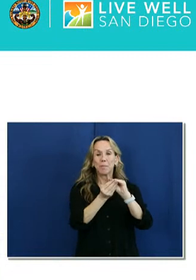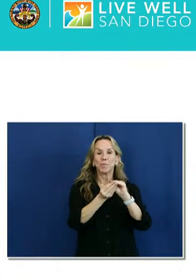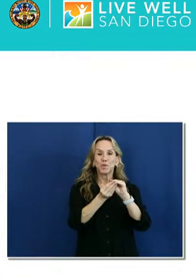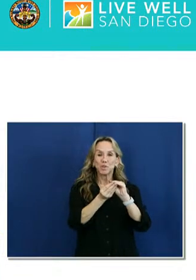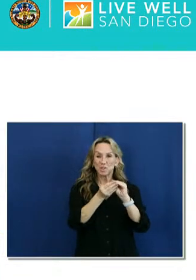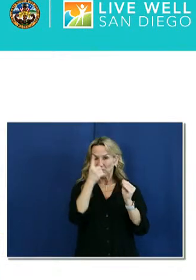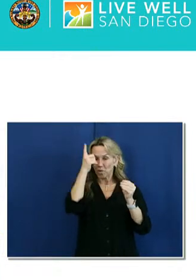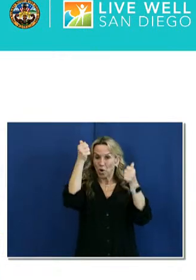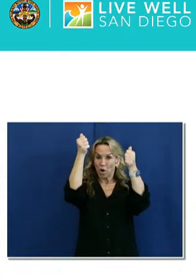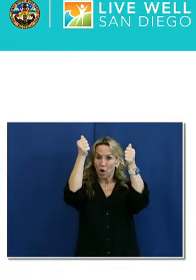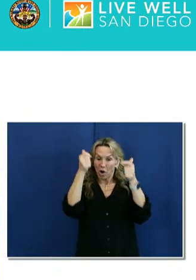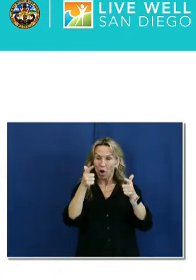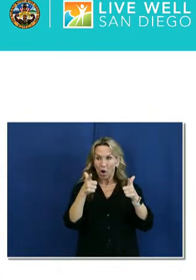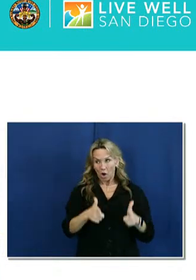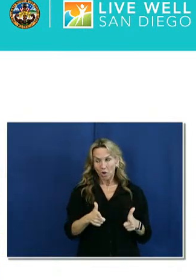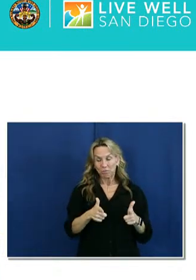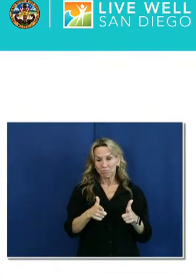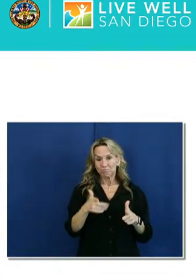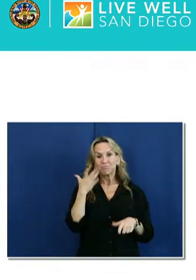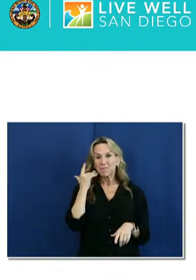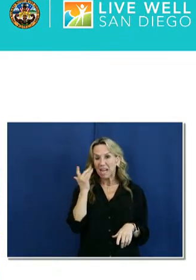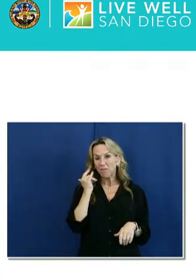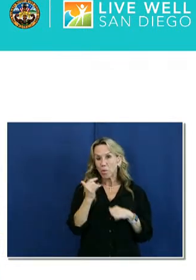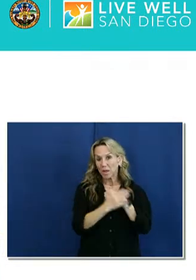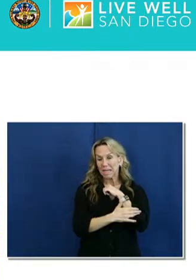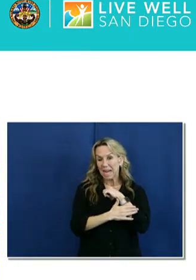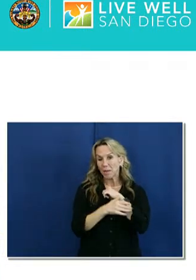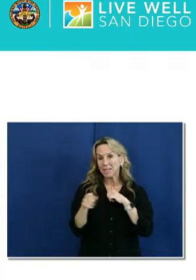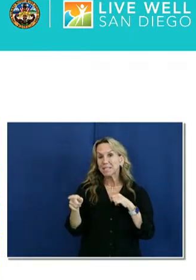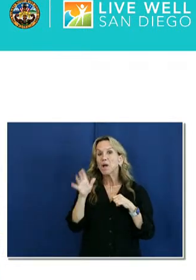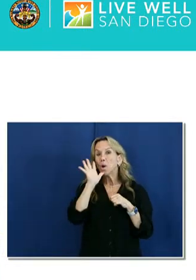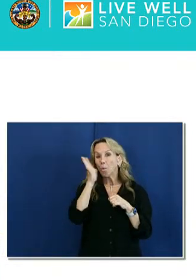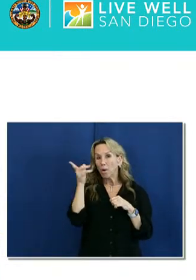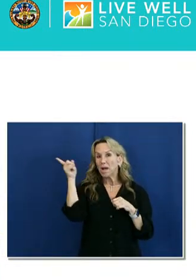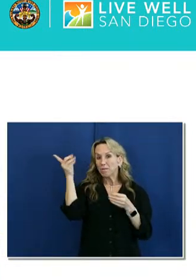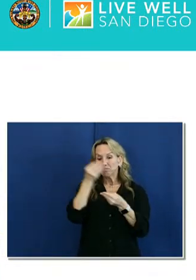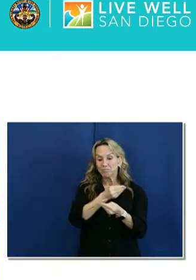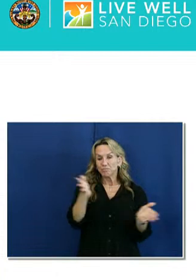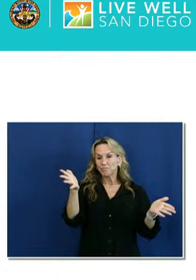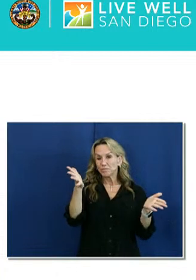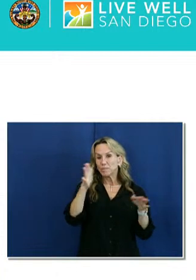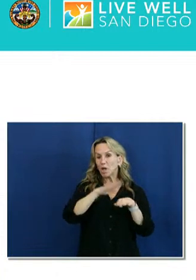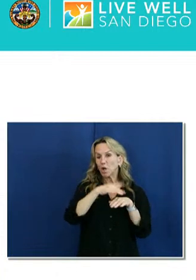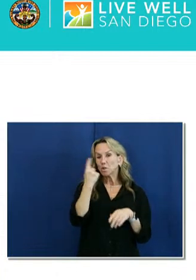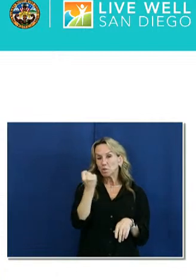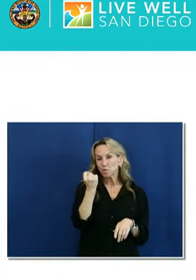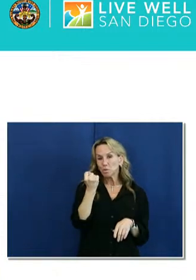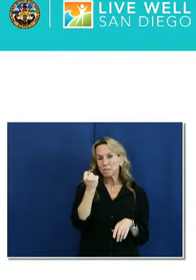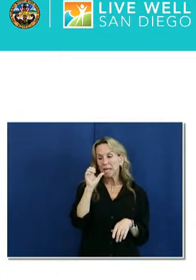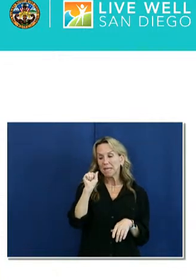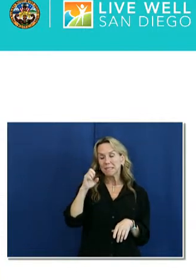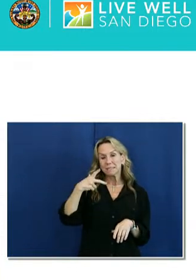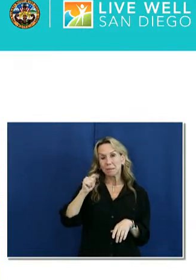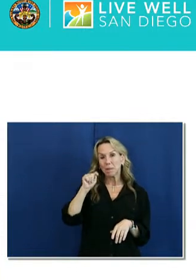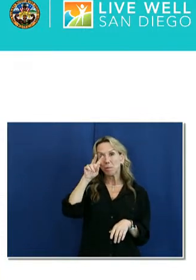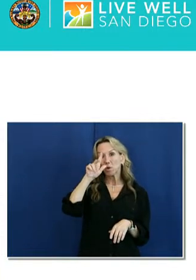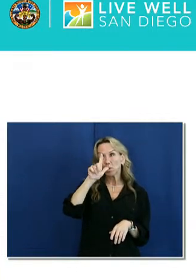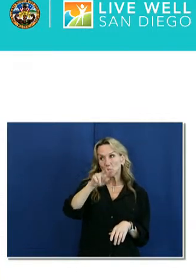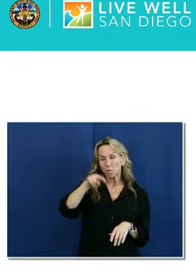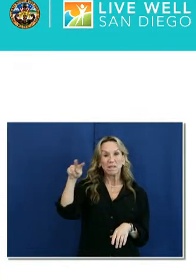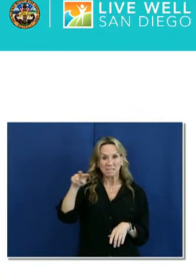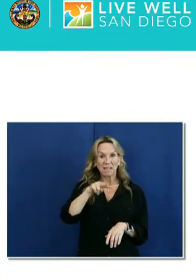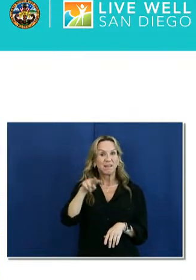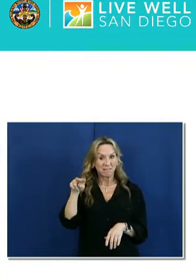for all of the counties in California will be next Tuesday, September 22nd. And for more